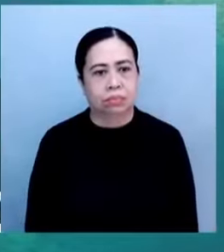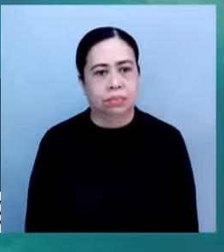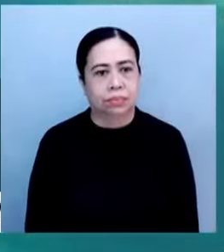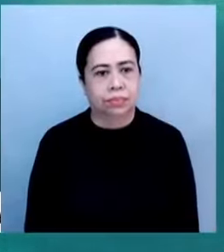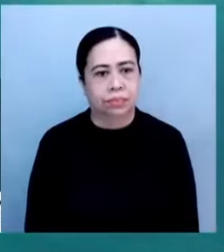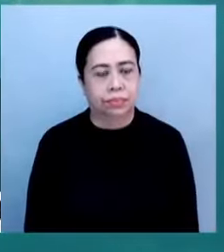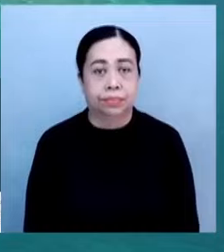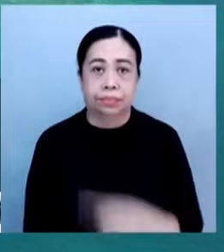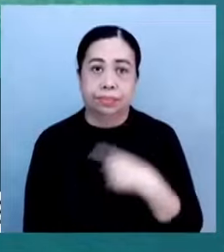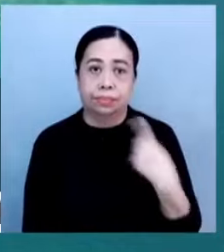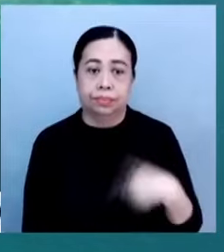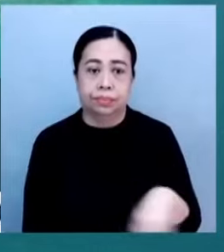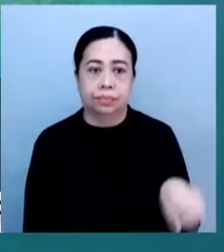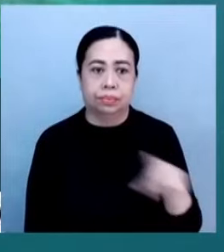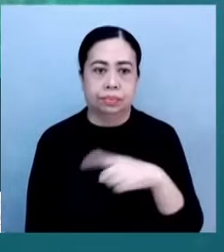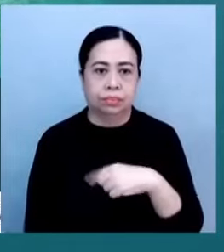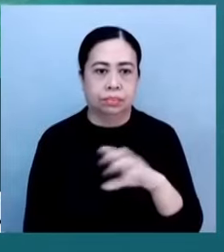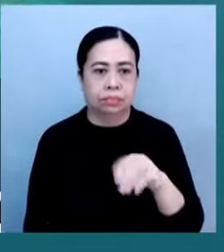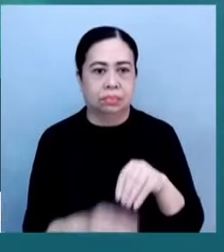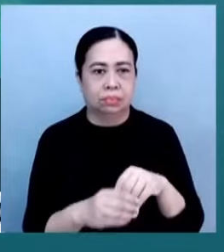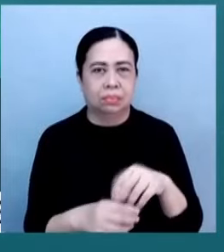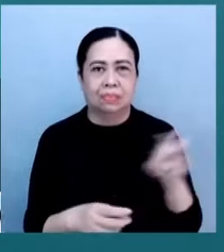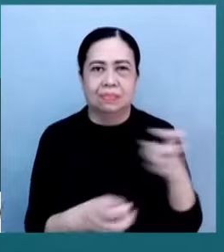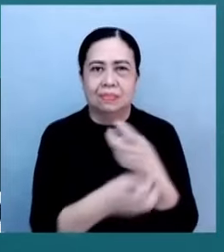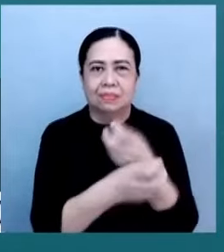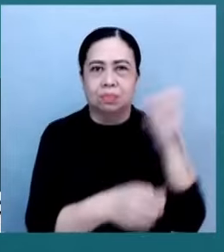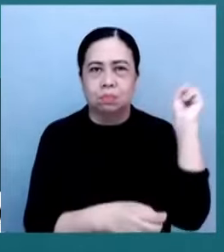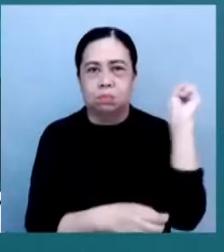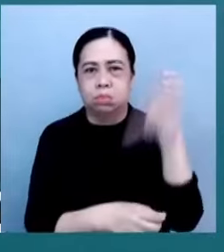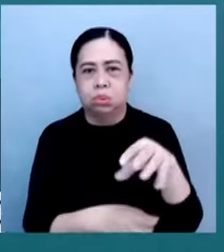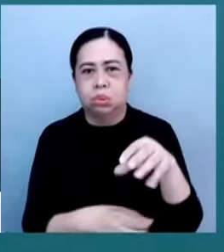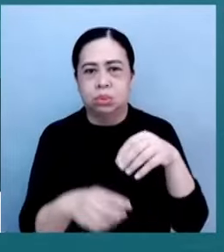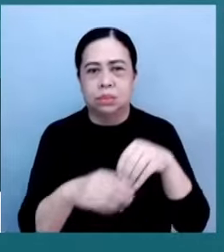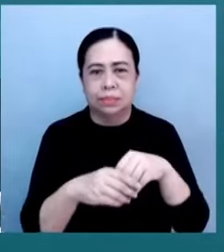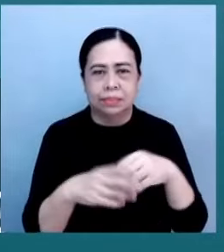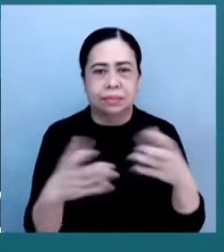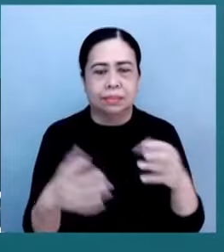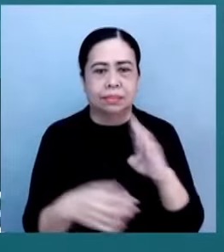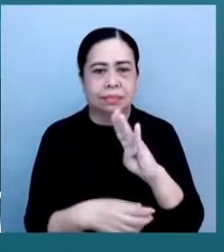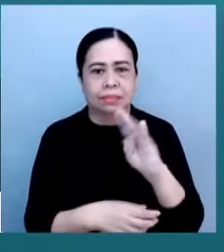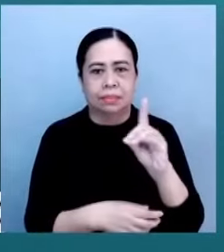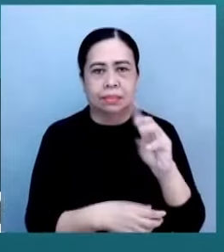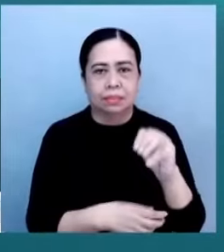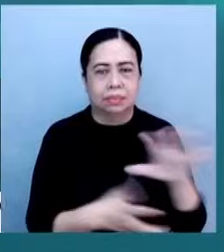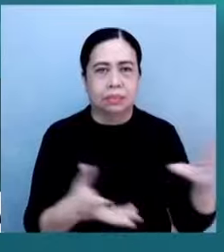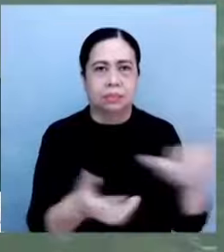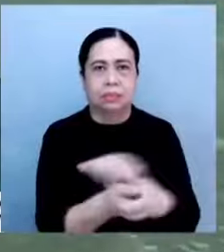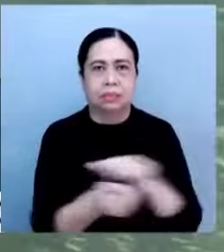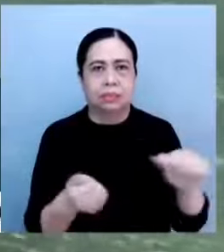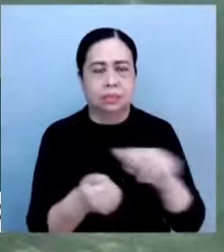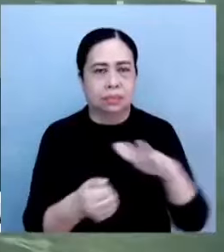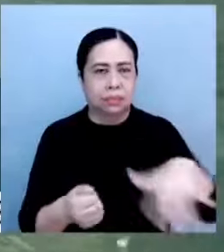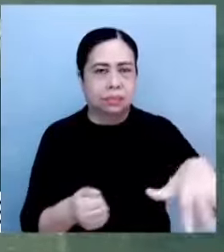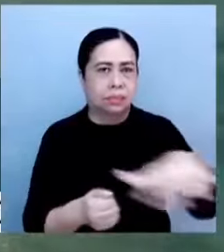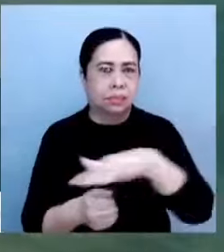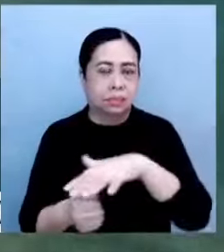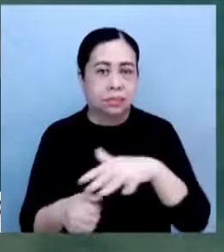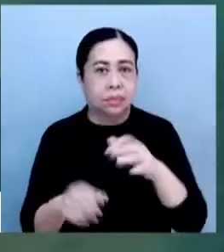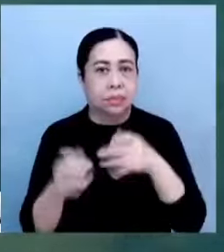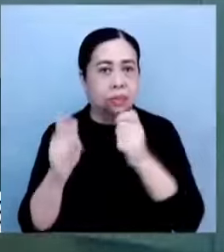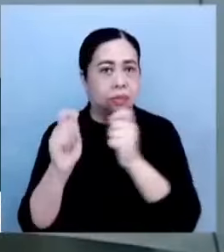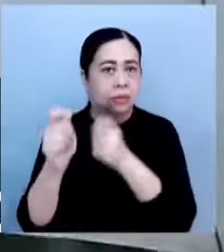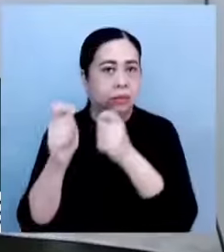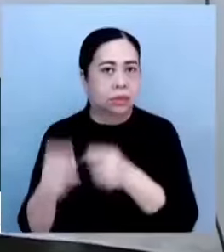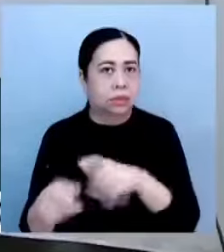Chinese fisherfolk have been engaged in cyanide fishing in Bajo del Masinloc, destroying parts of one of the traditional fishing grounds of